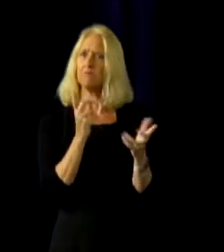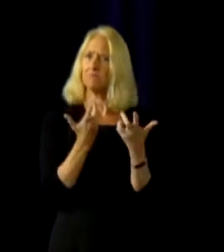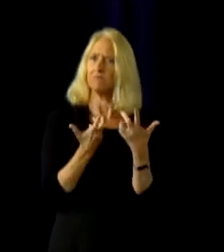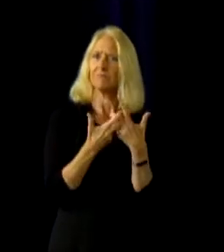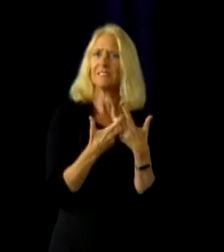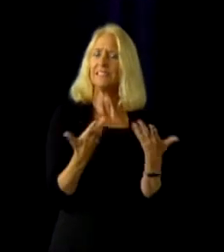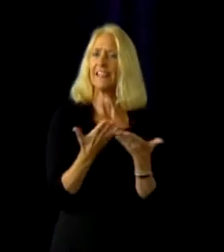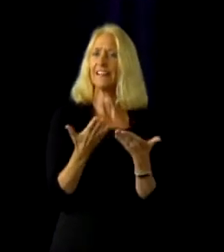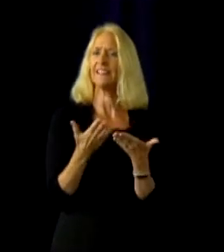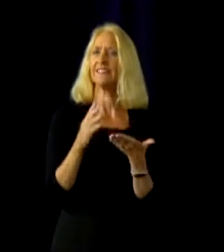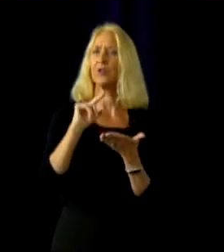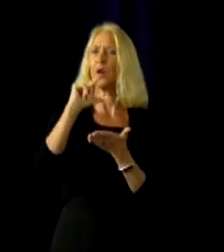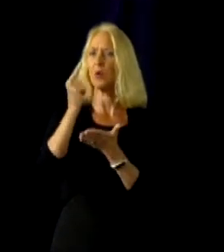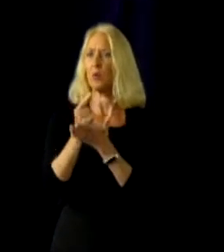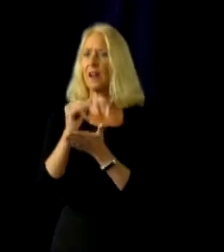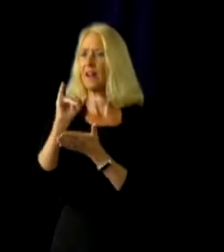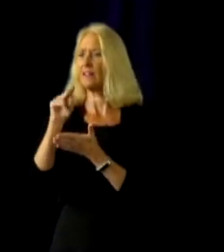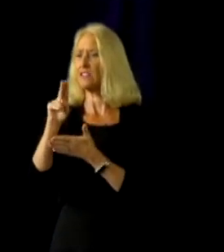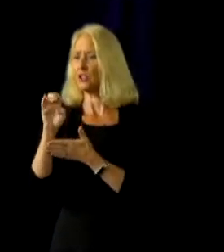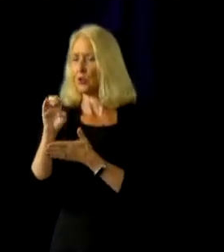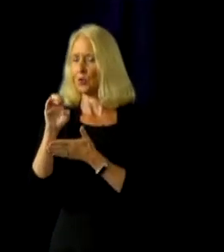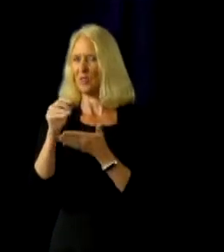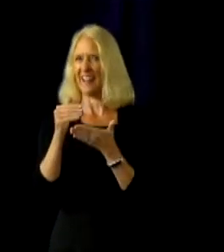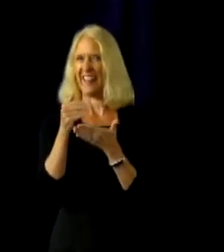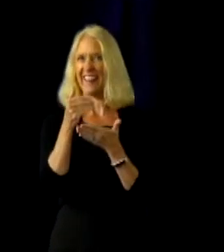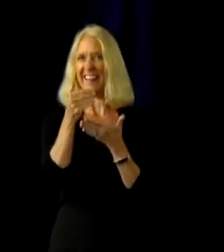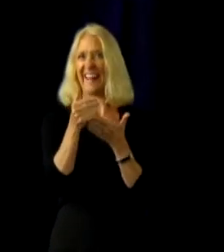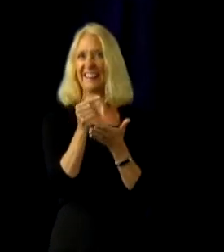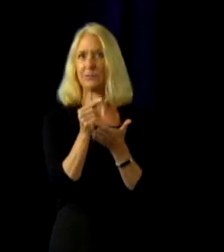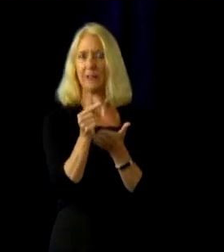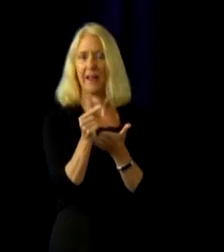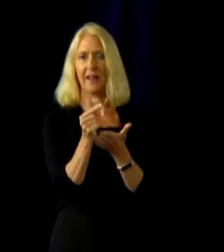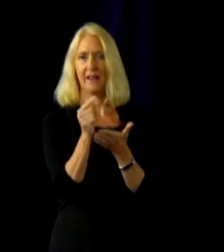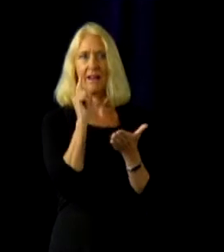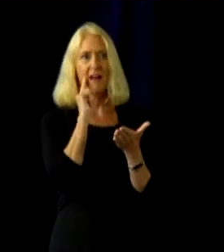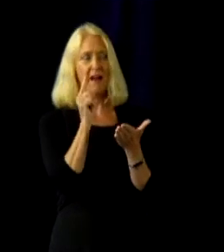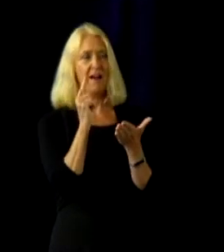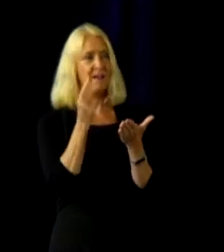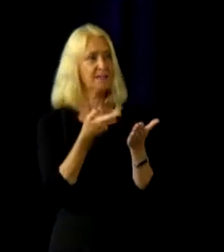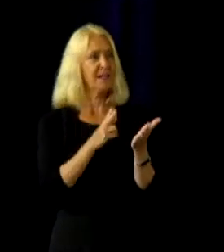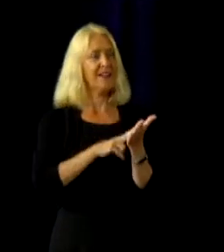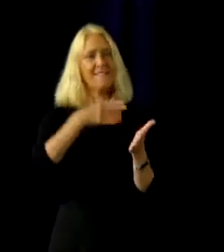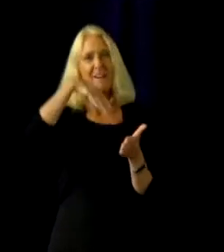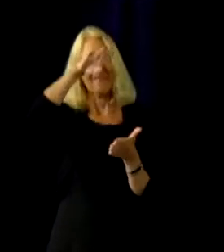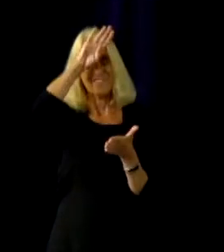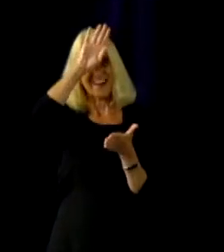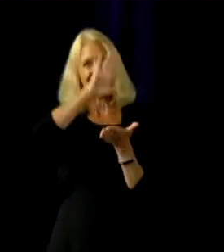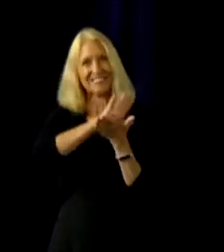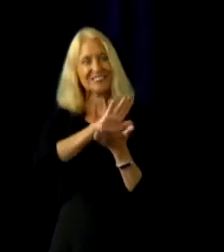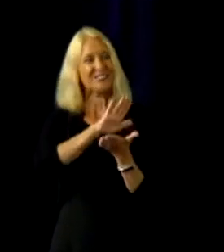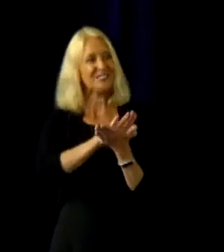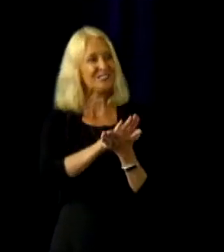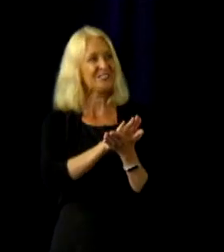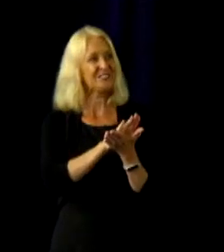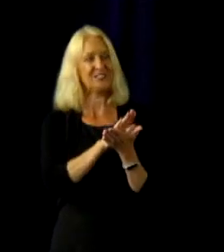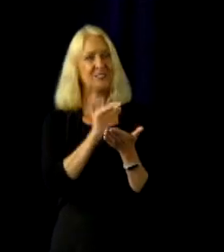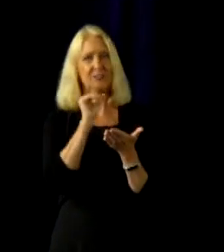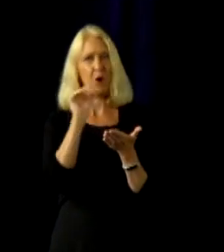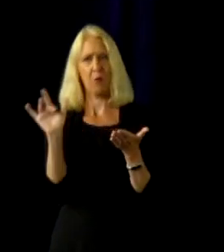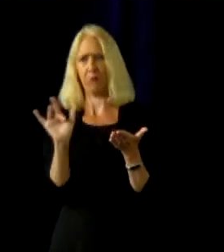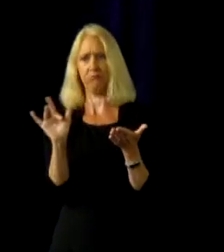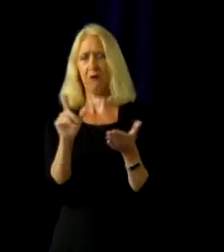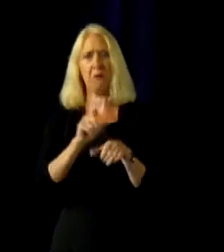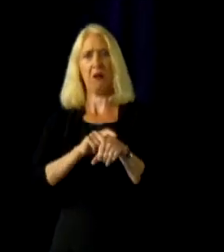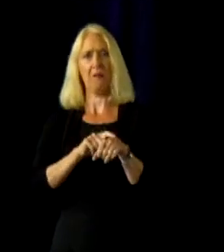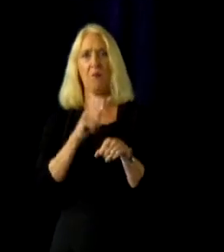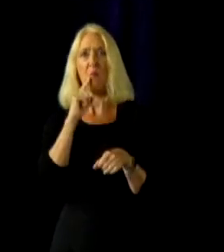graduated in June, the very next week, I was in fire service, fire school. So there was not a gap, just about a week, that was